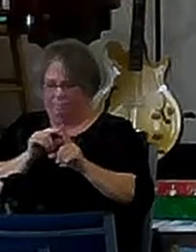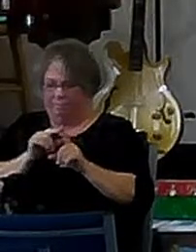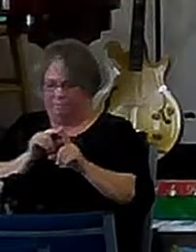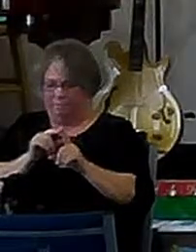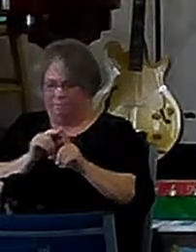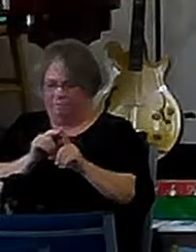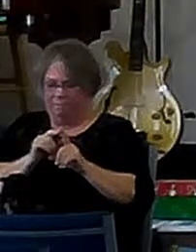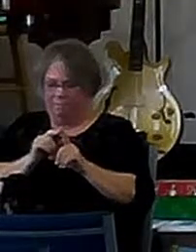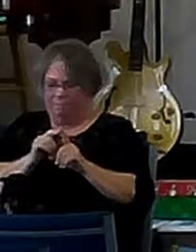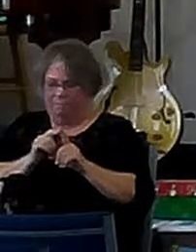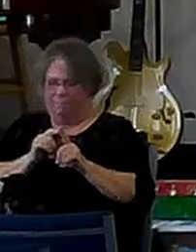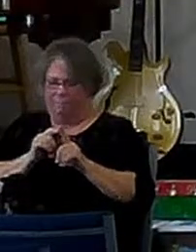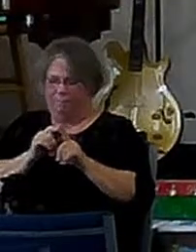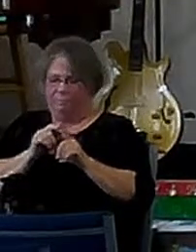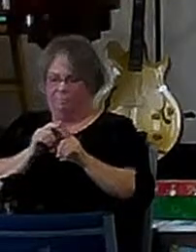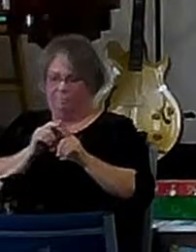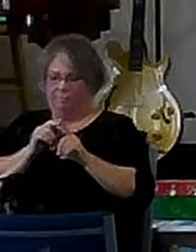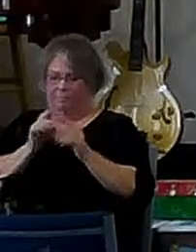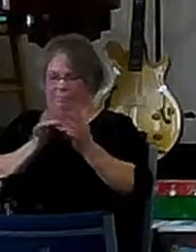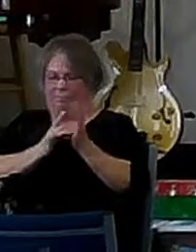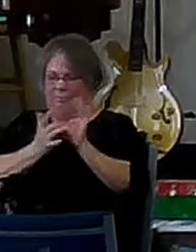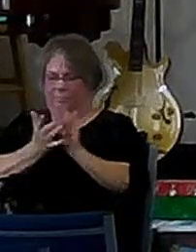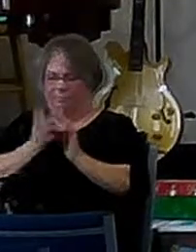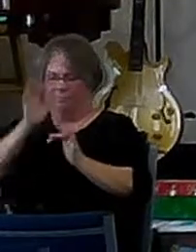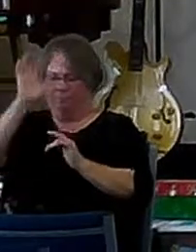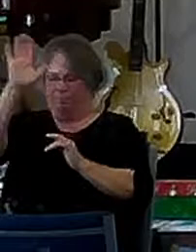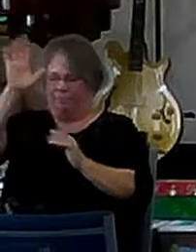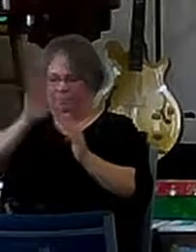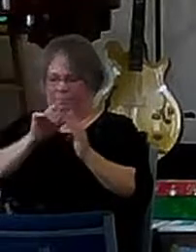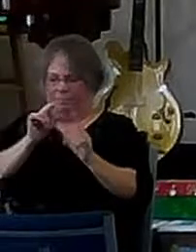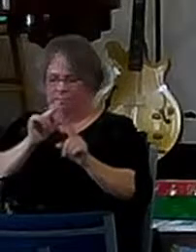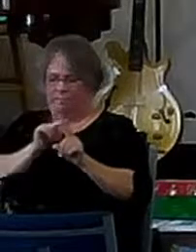The text of Scripture is your word.